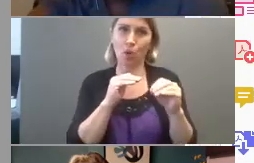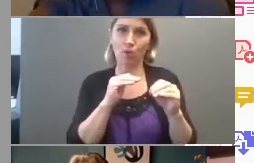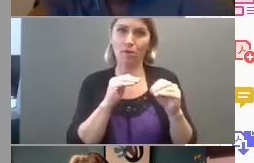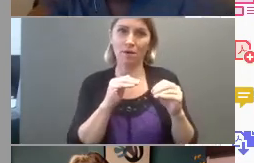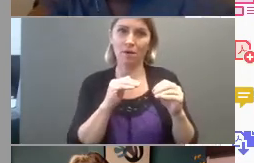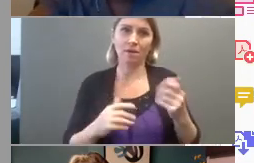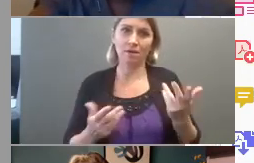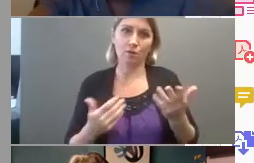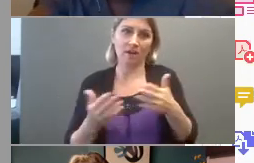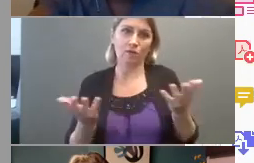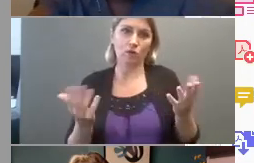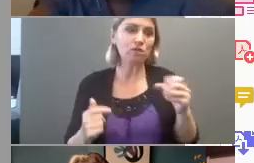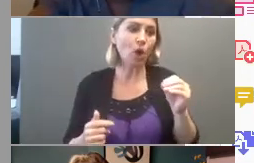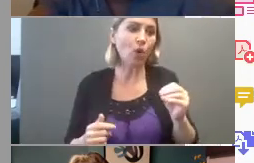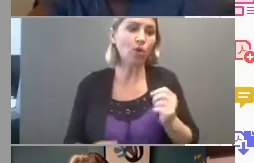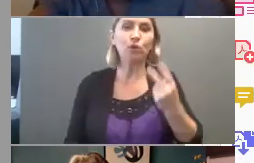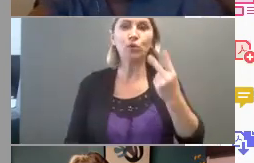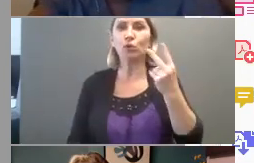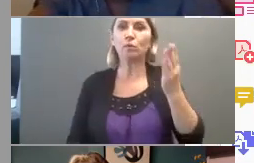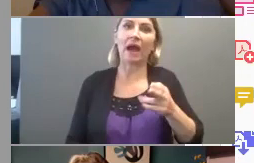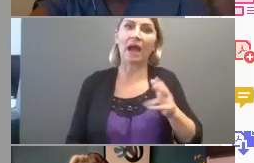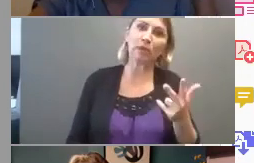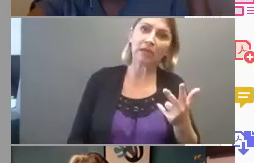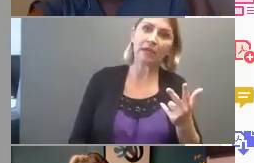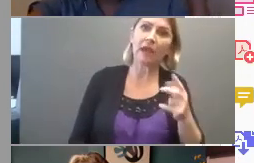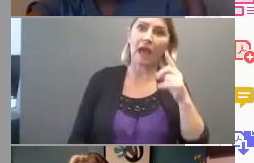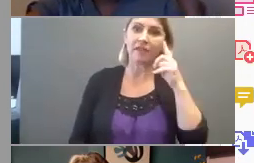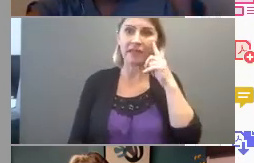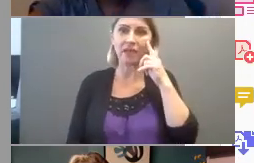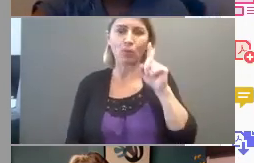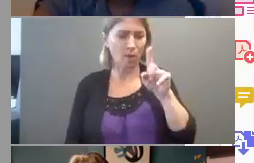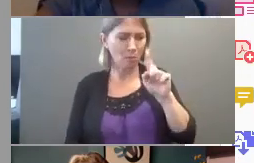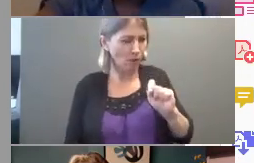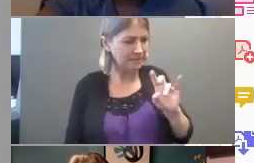0.66667, but whatever. So 2 by 3 and log 3 is, I think, 1.7.